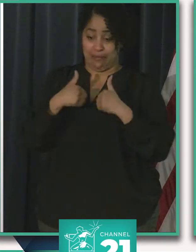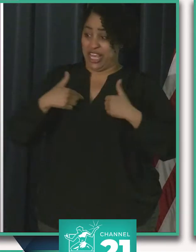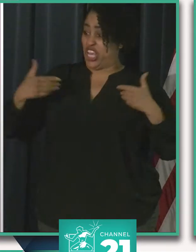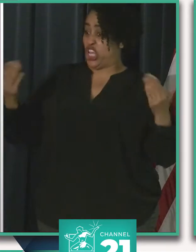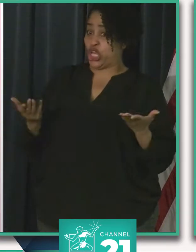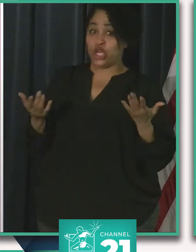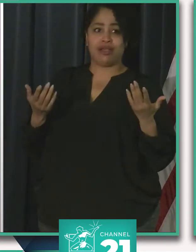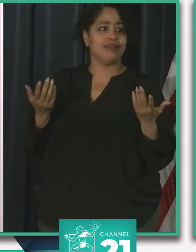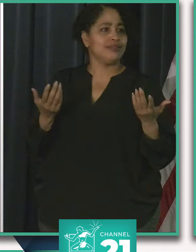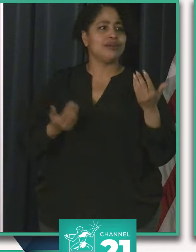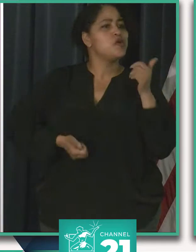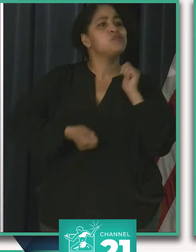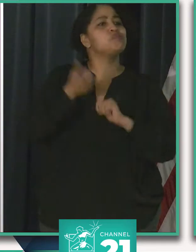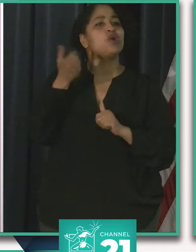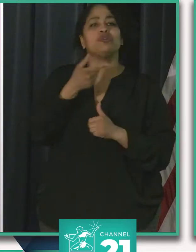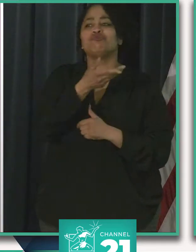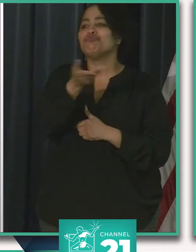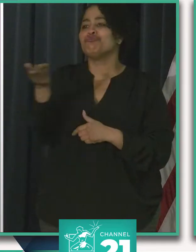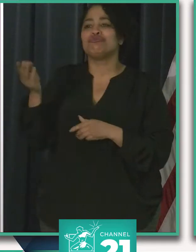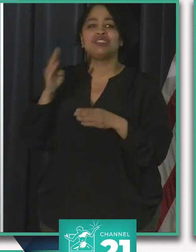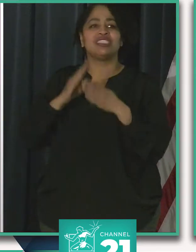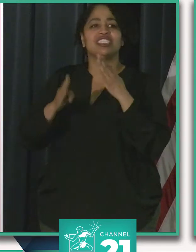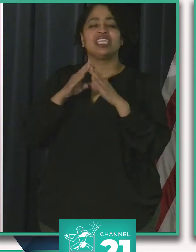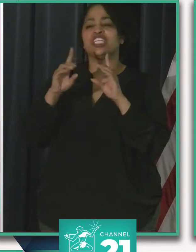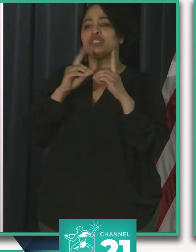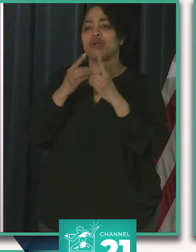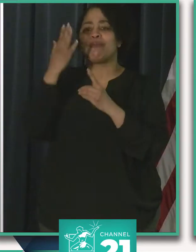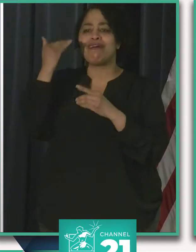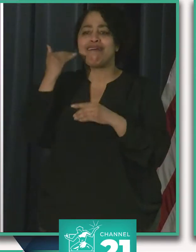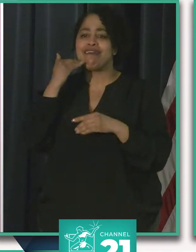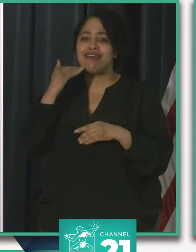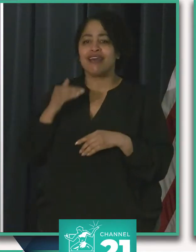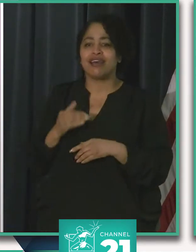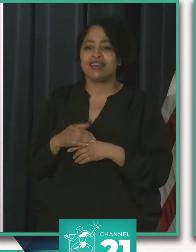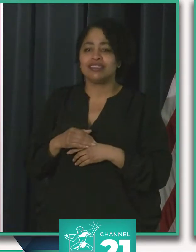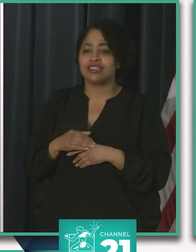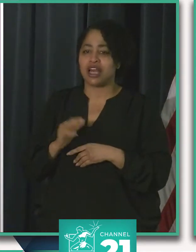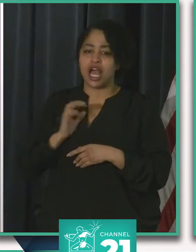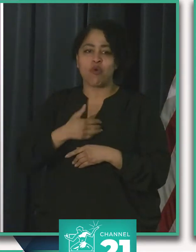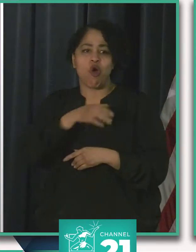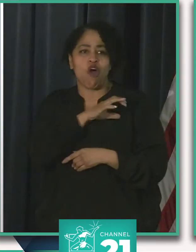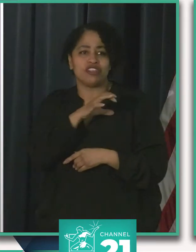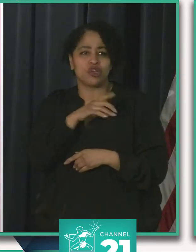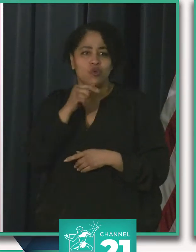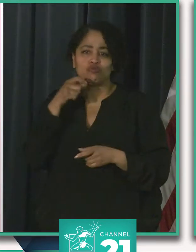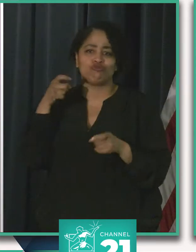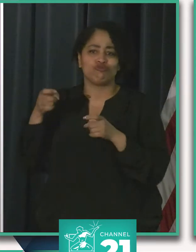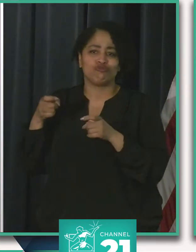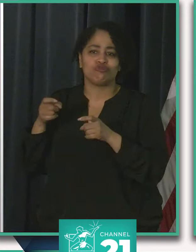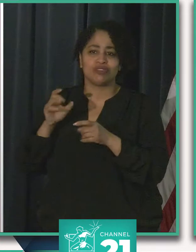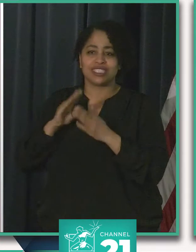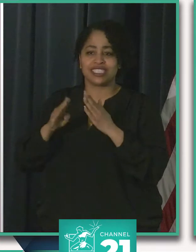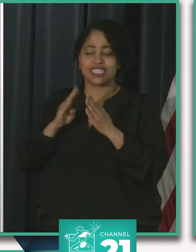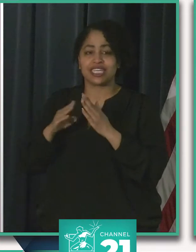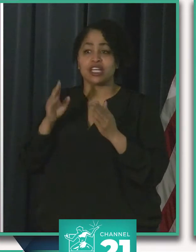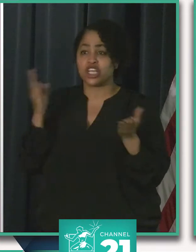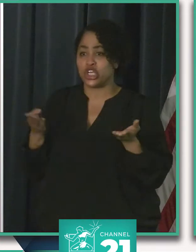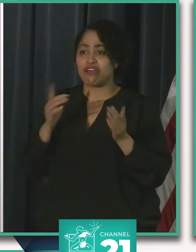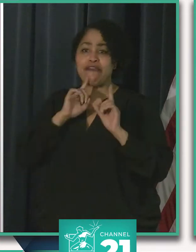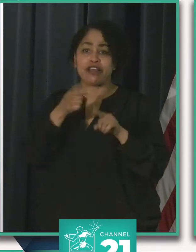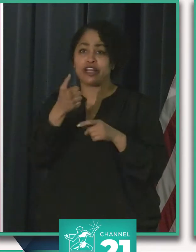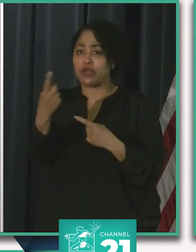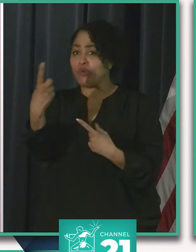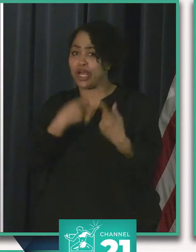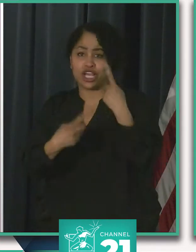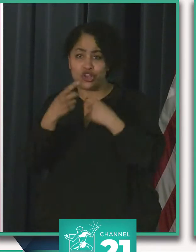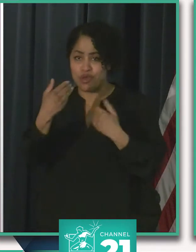here are most of the city department heads, the cabinet officers, who are going to be here to be able to answer any question you